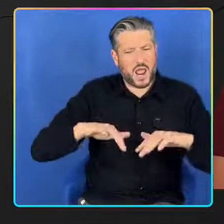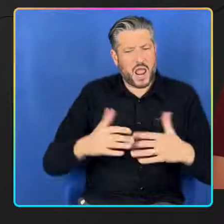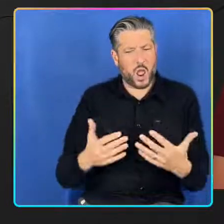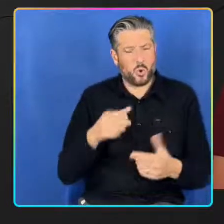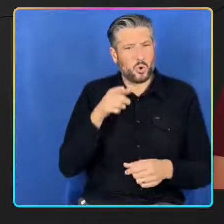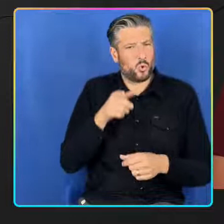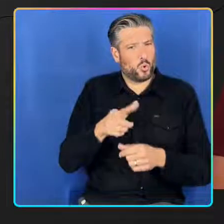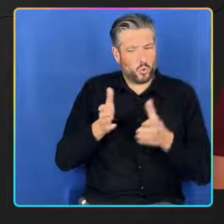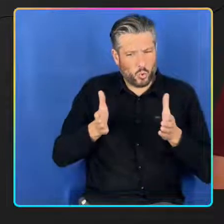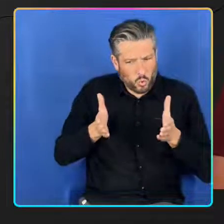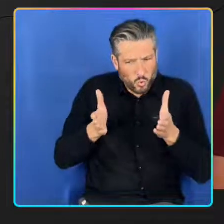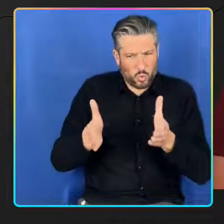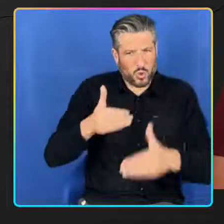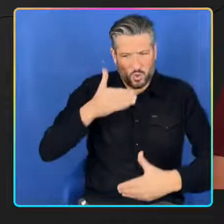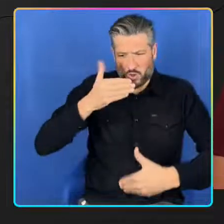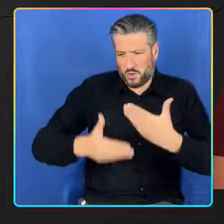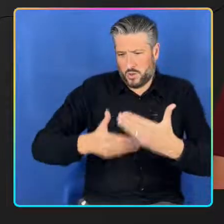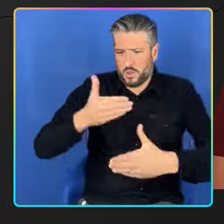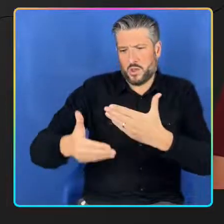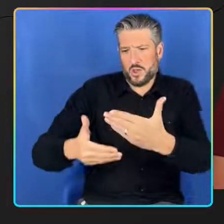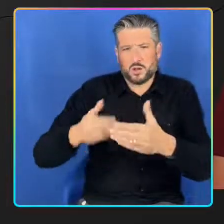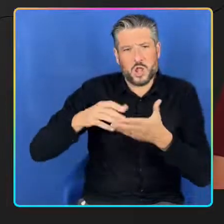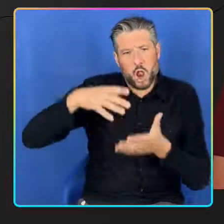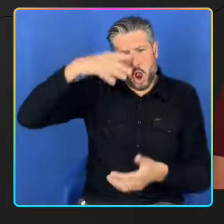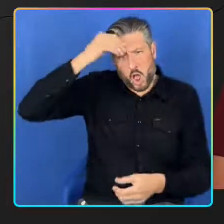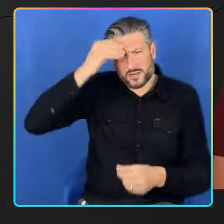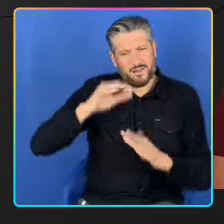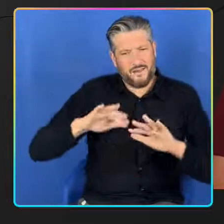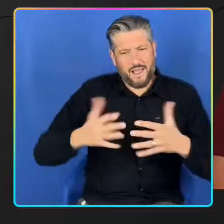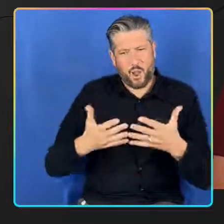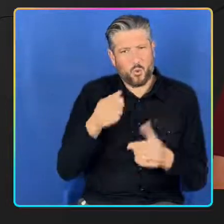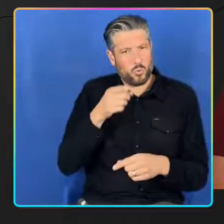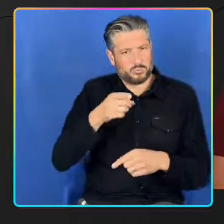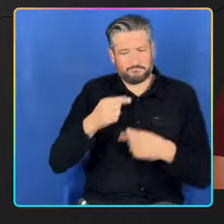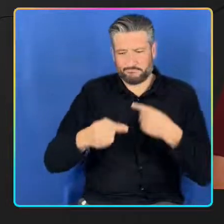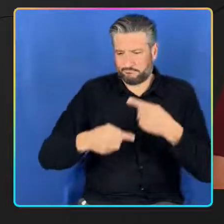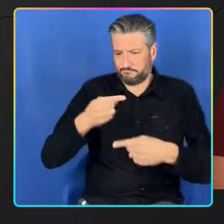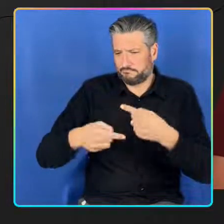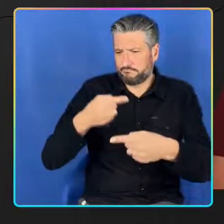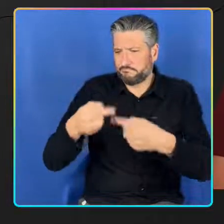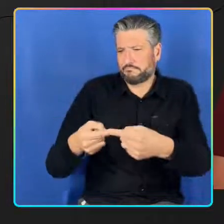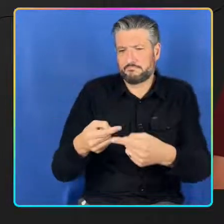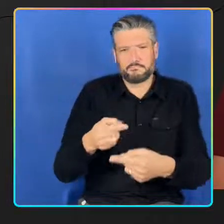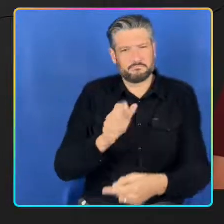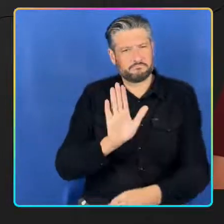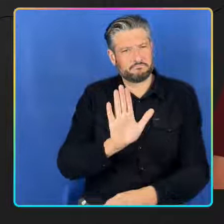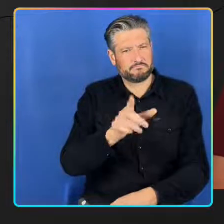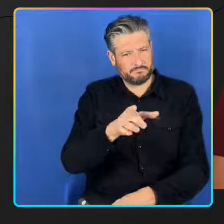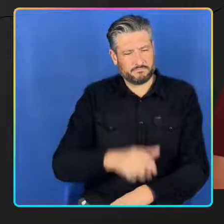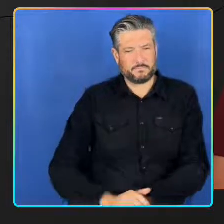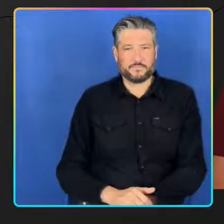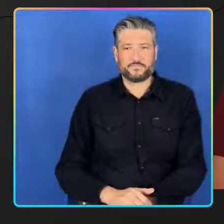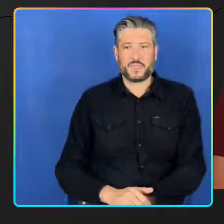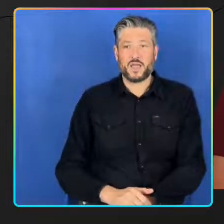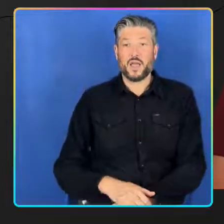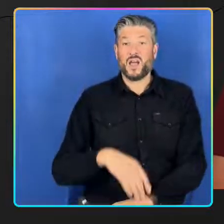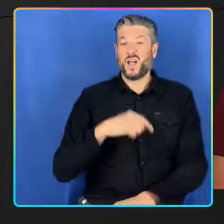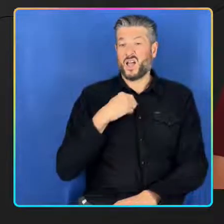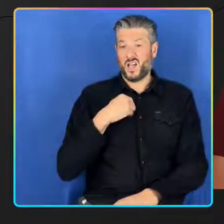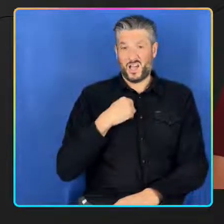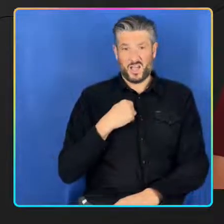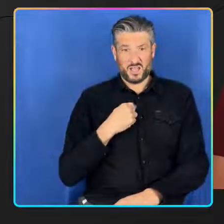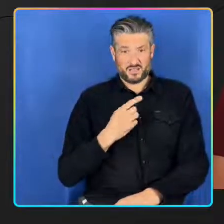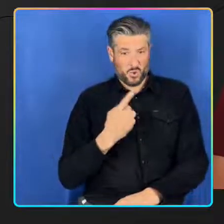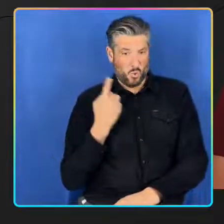a way that you go about learning about something? Well, I think it's always the path of least